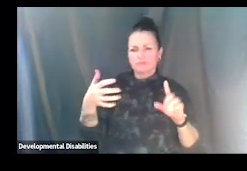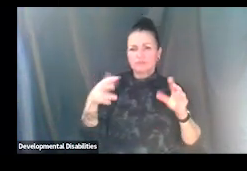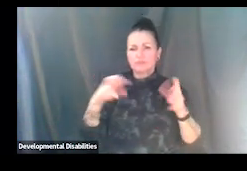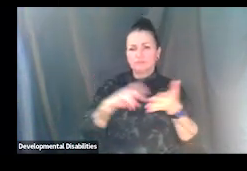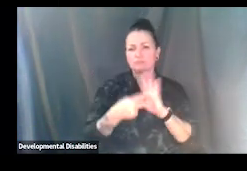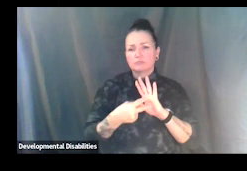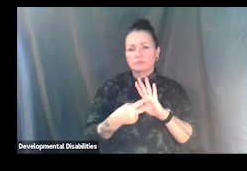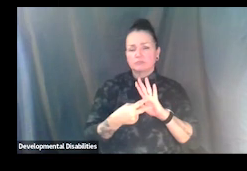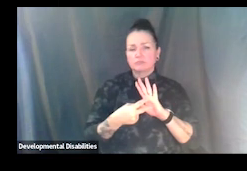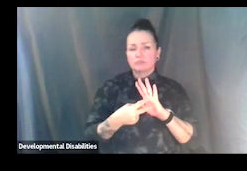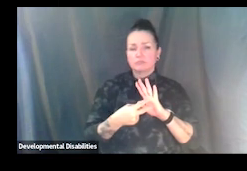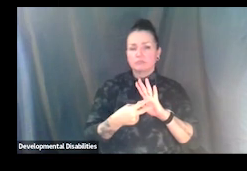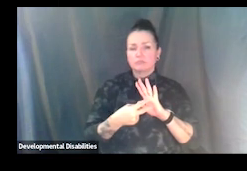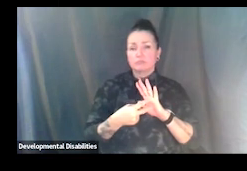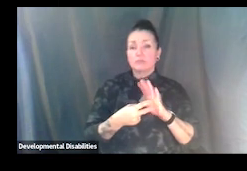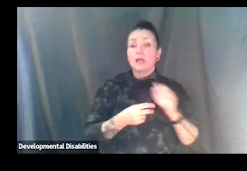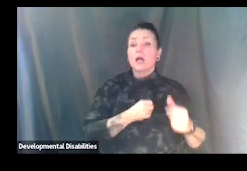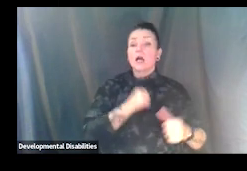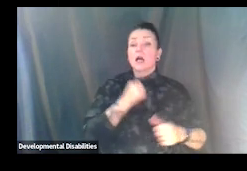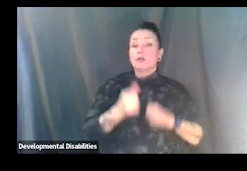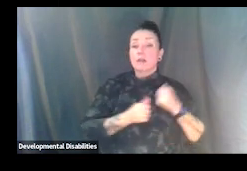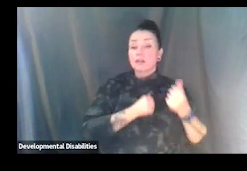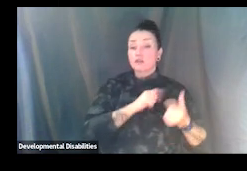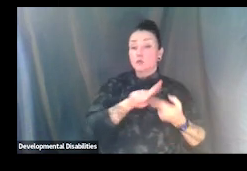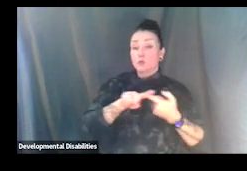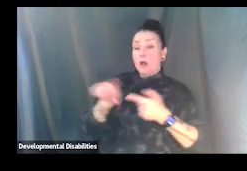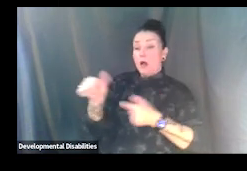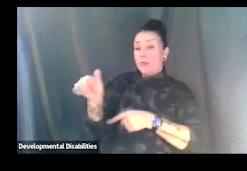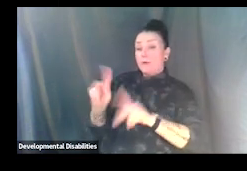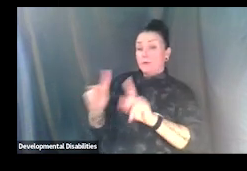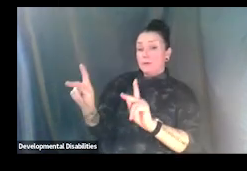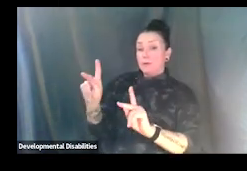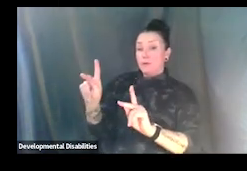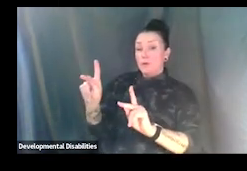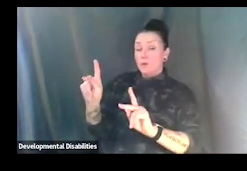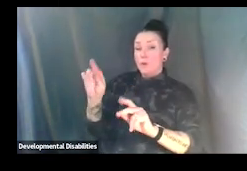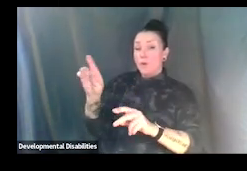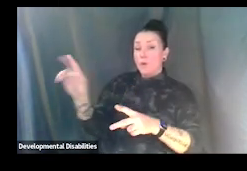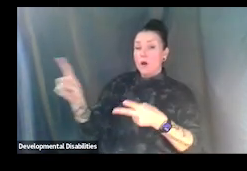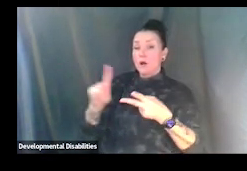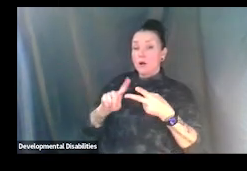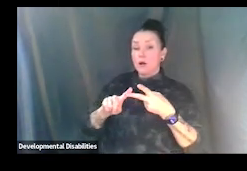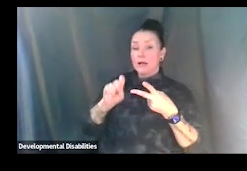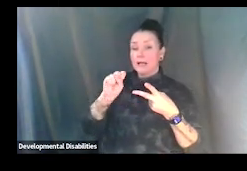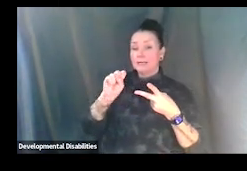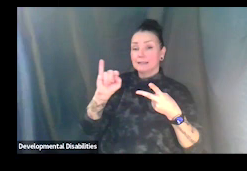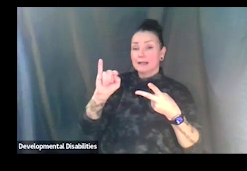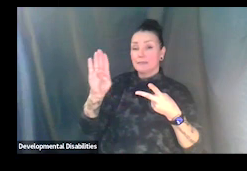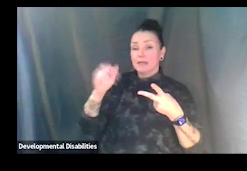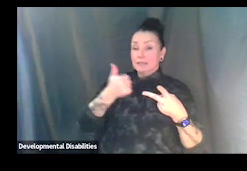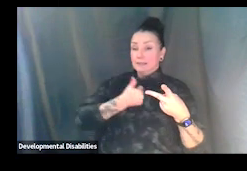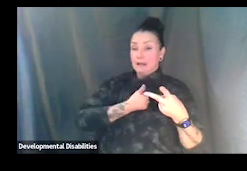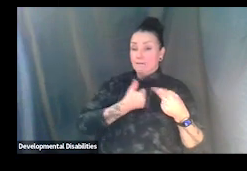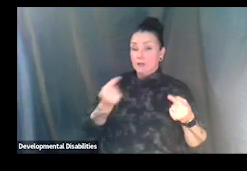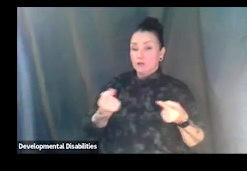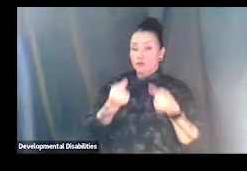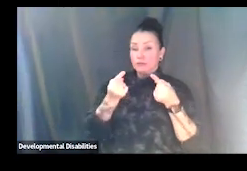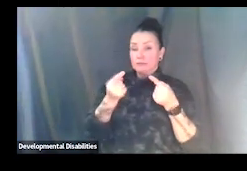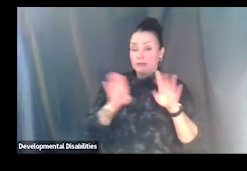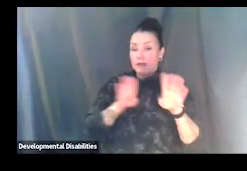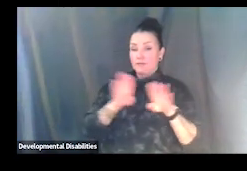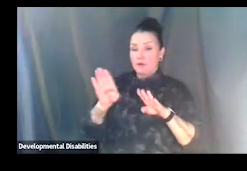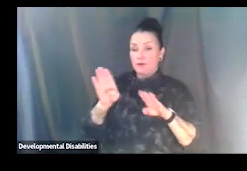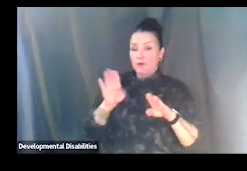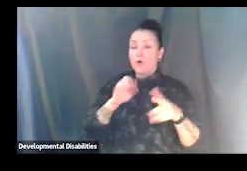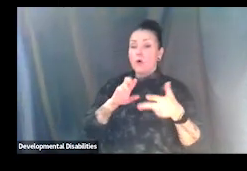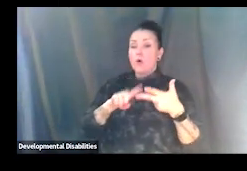aggression towards to other people, aggression towards oneself, or self-injurious behavior, or property destruction. And I suppose calling it